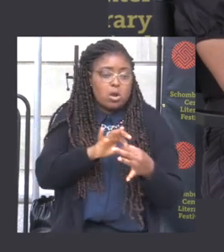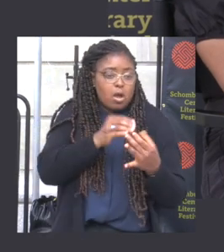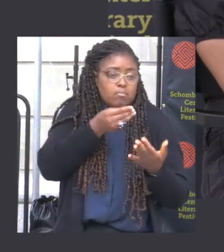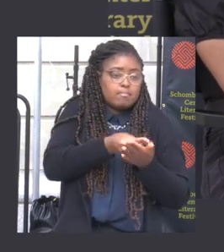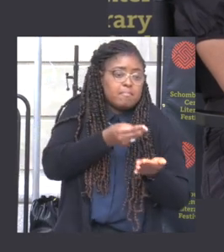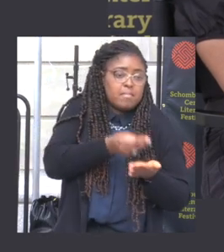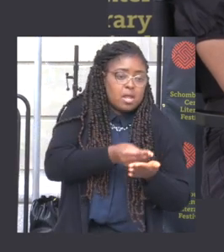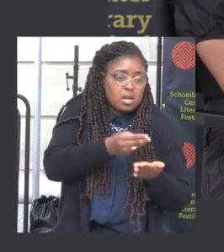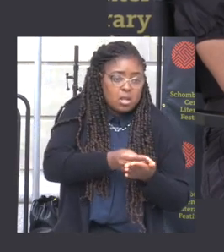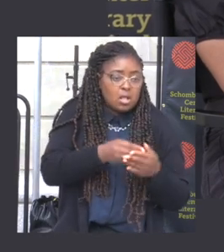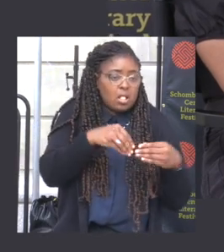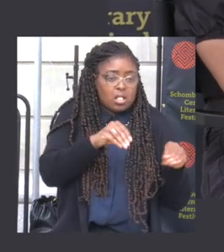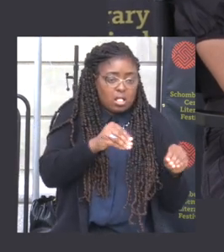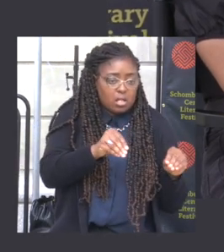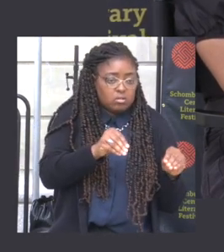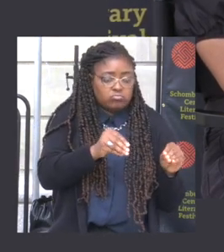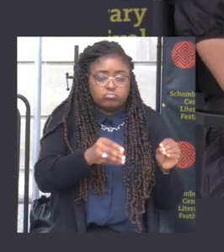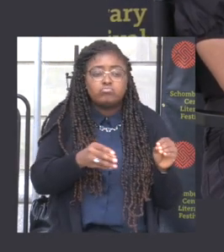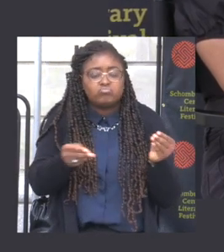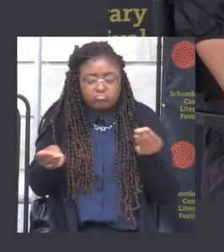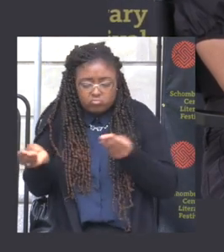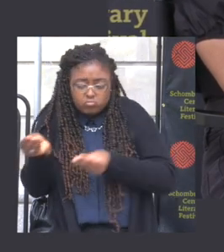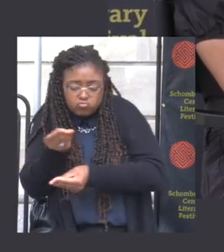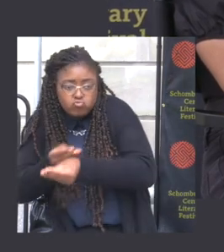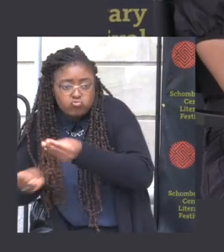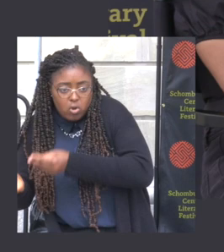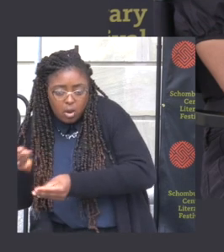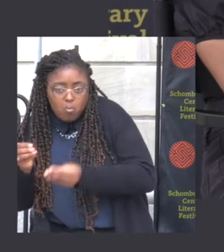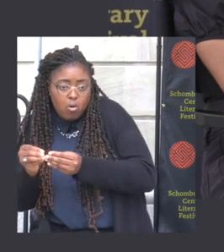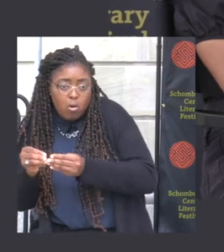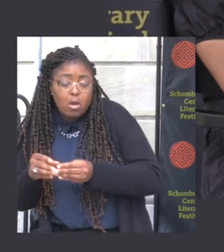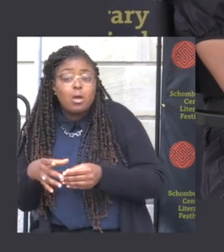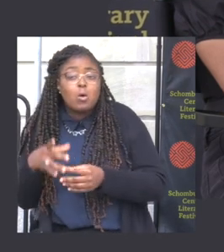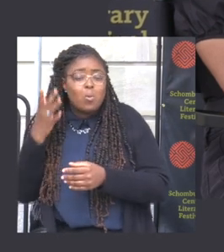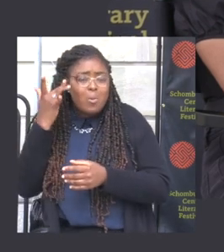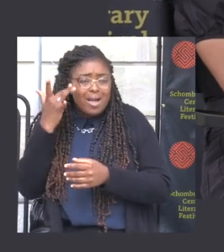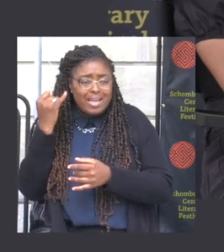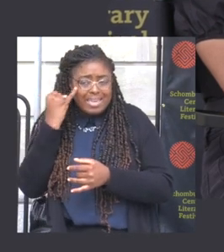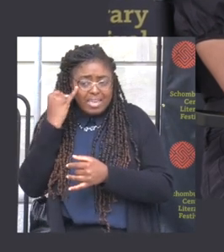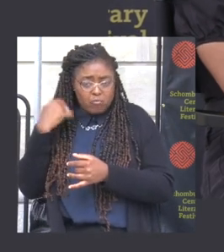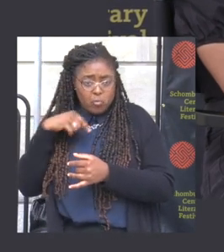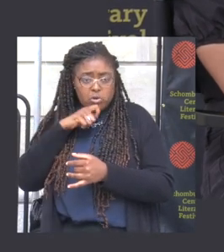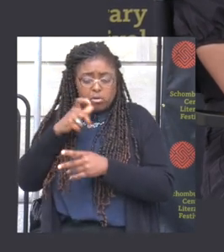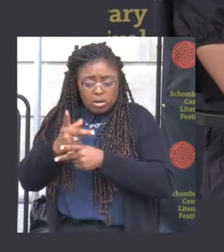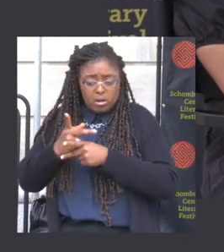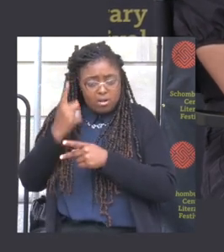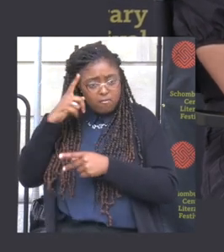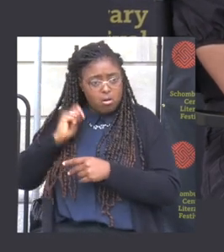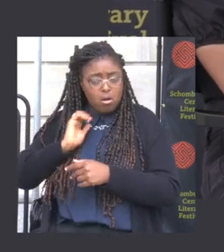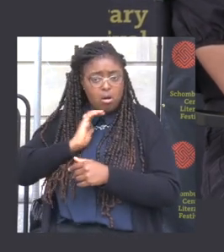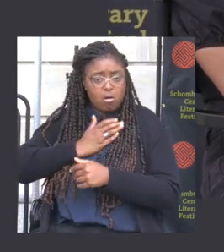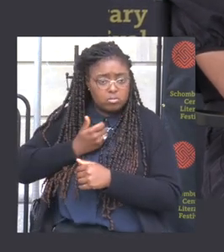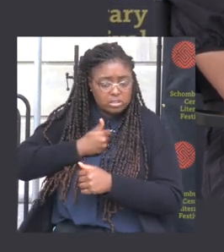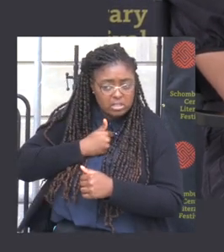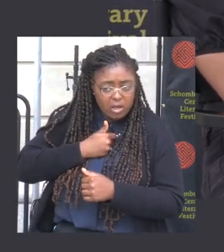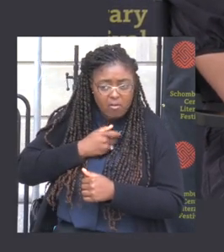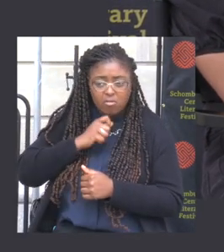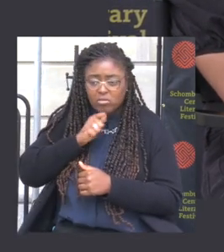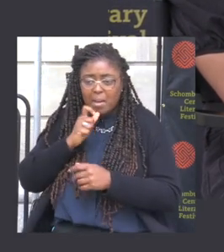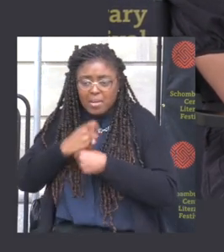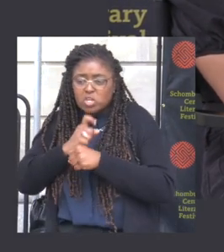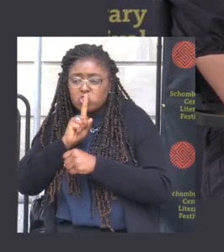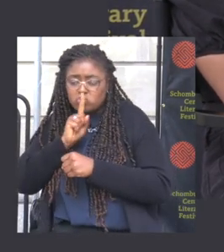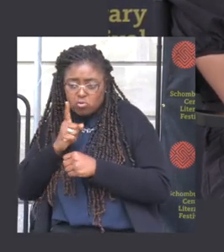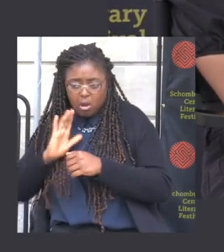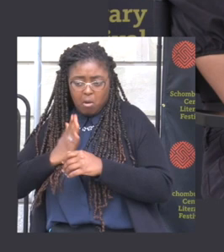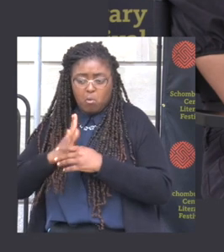of us. Because I think a lot of people feel like if we don't take care of us, if we're not ensuring our communities are held and held, then no one will. And so